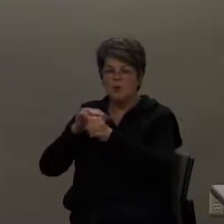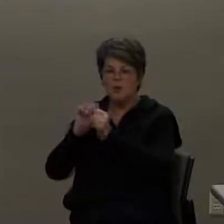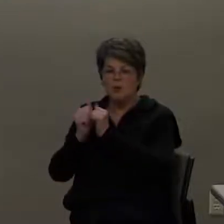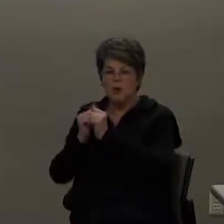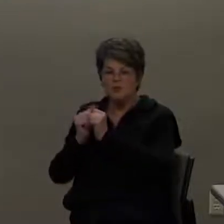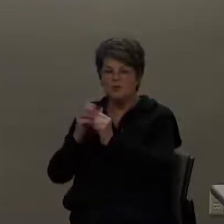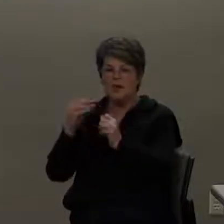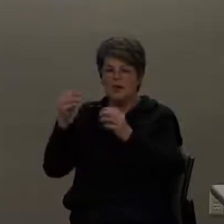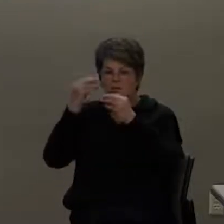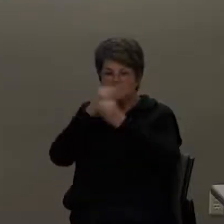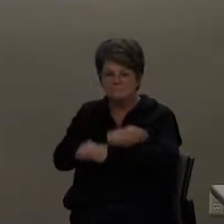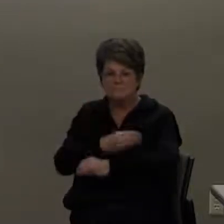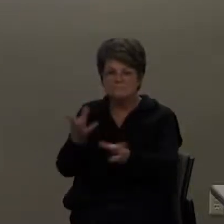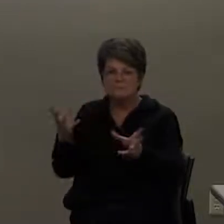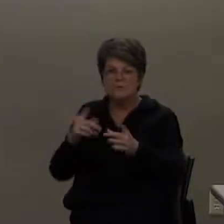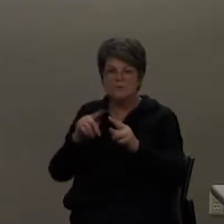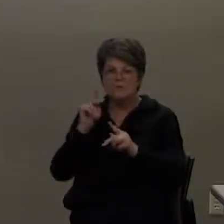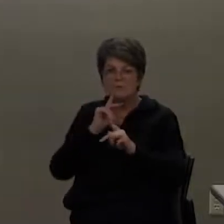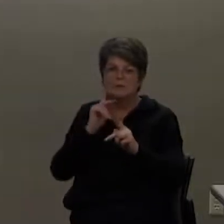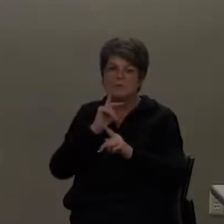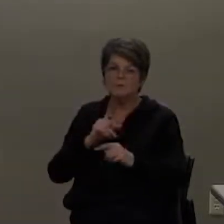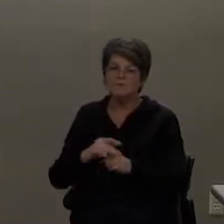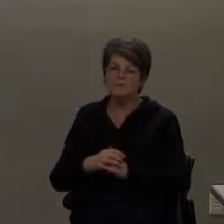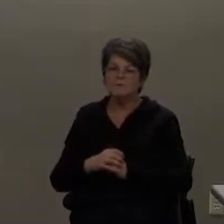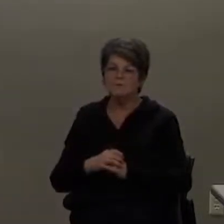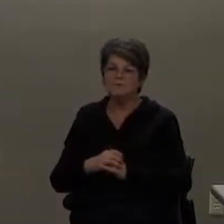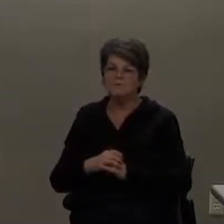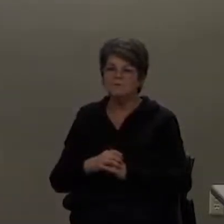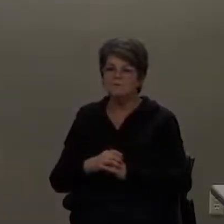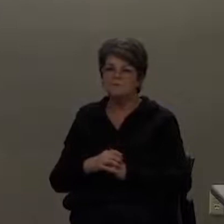and then getting it out there so that people know what it is.